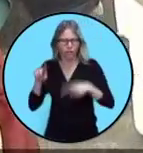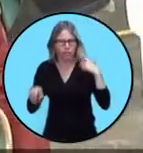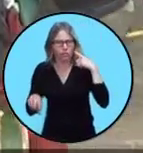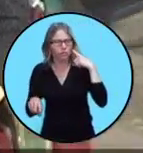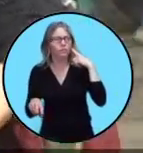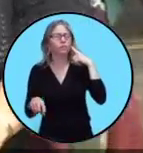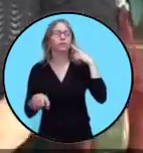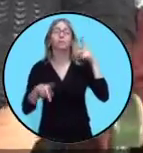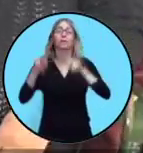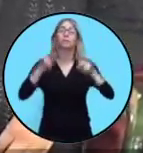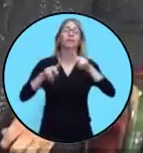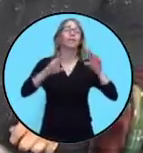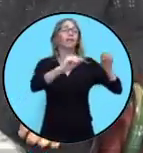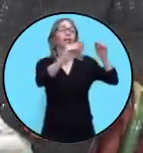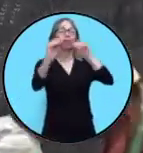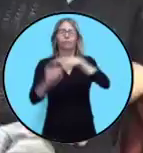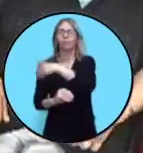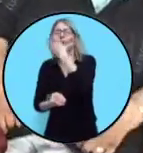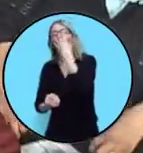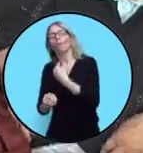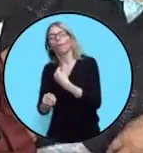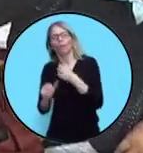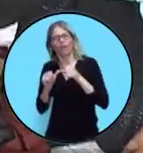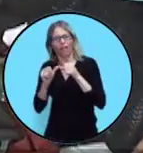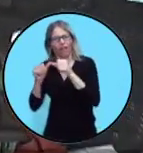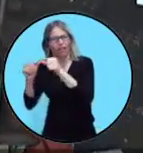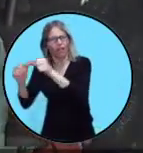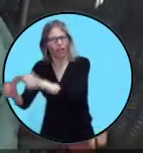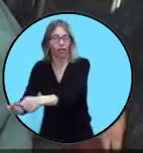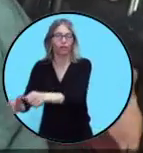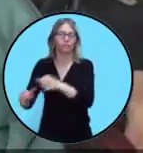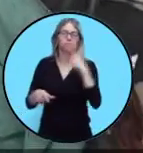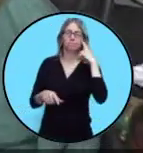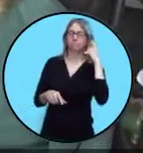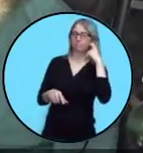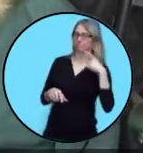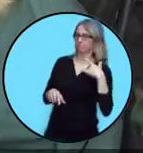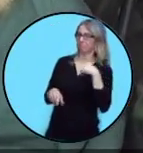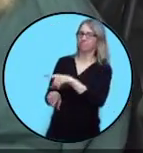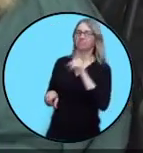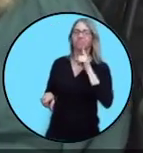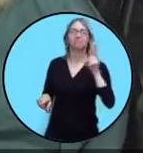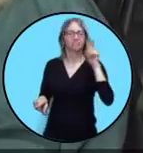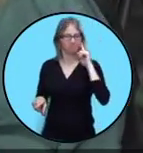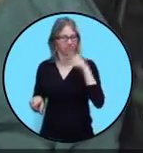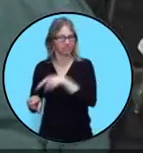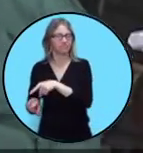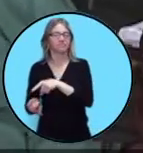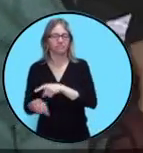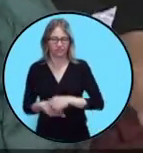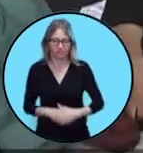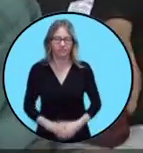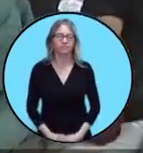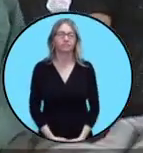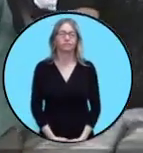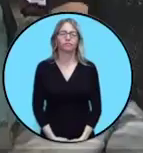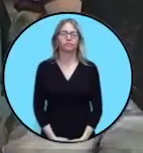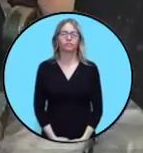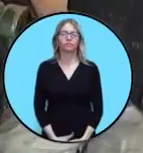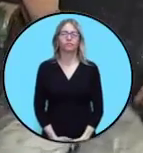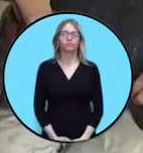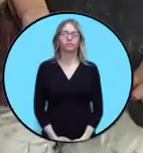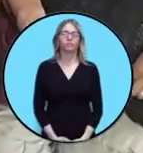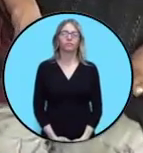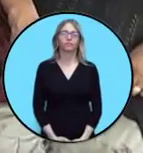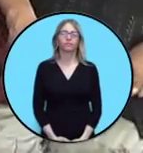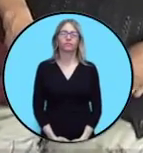wouldn't make any movements. And she wouldn't hear anything. Yeah. And that's when they got suspicious and they started thinking she must be deaf.